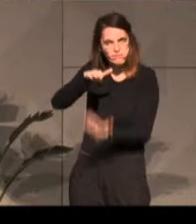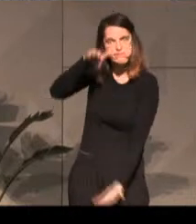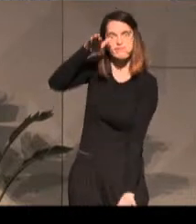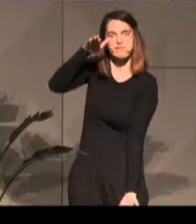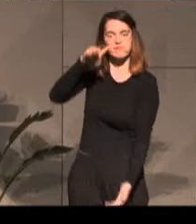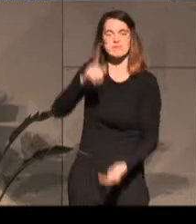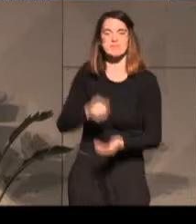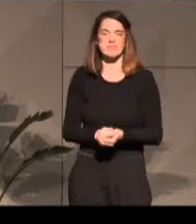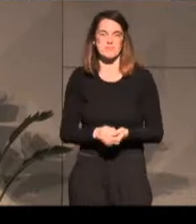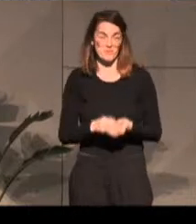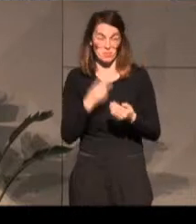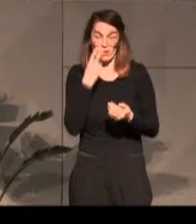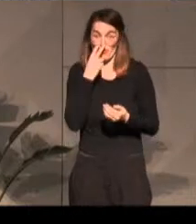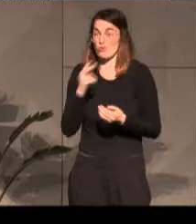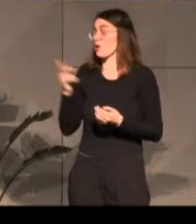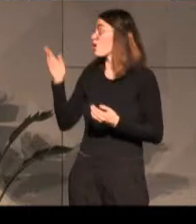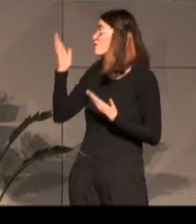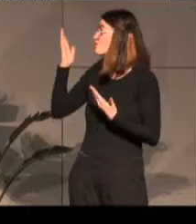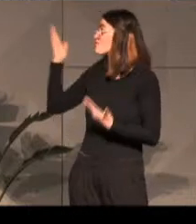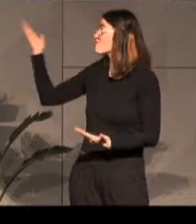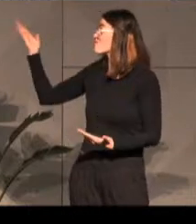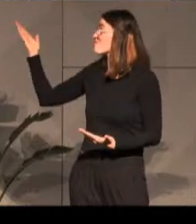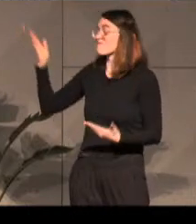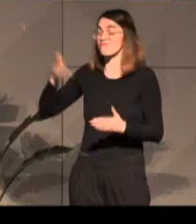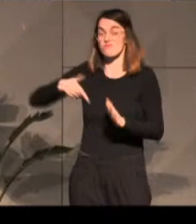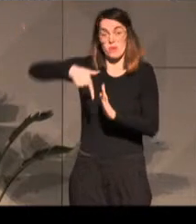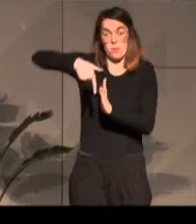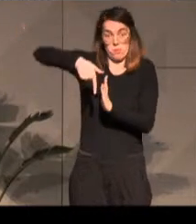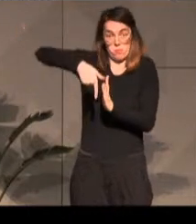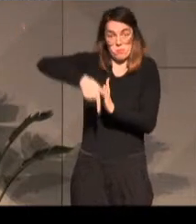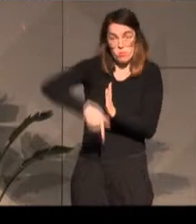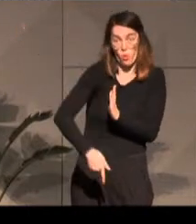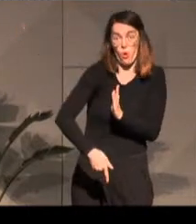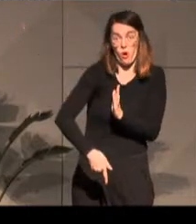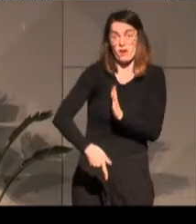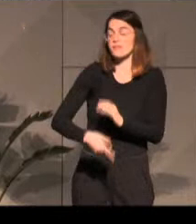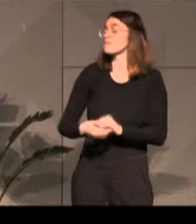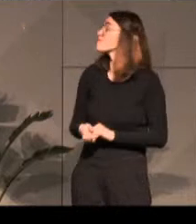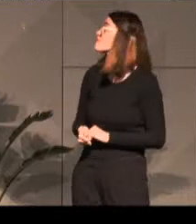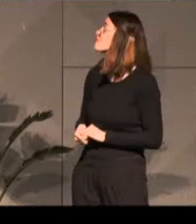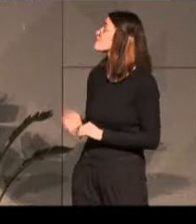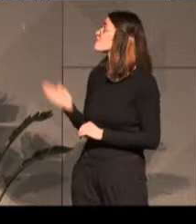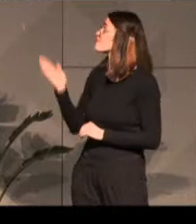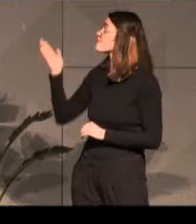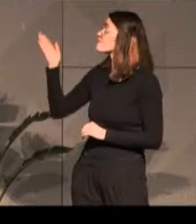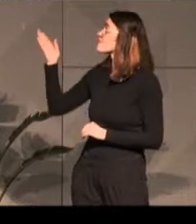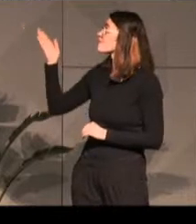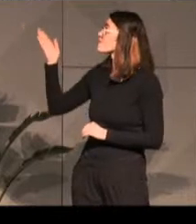60 to 70 centimeters, if you have a look at an ice block, you've got two of the